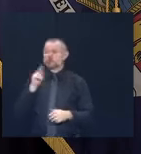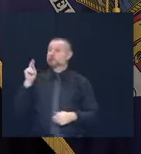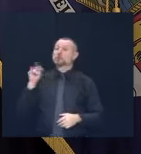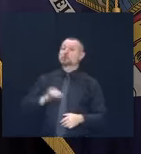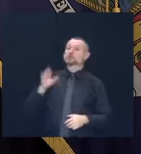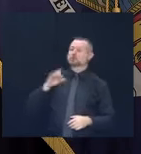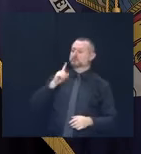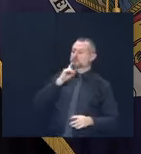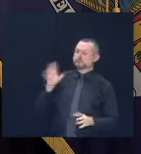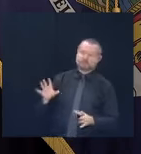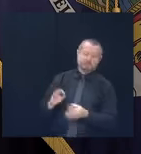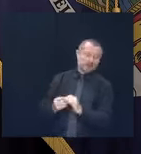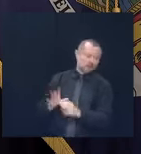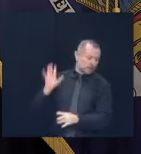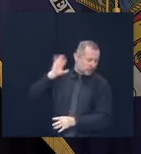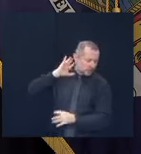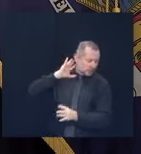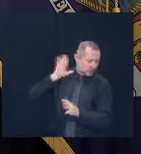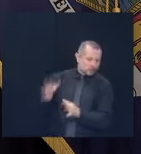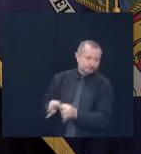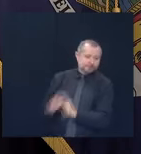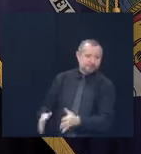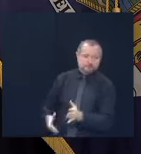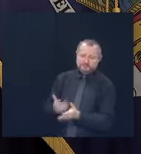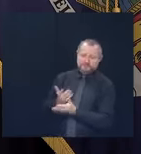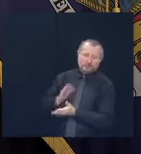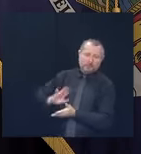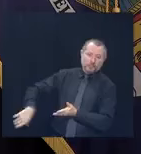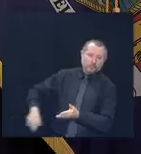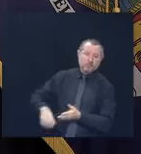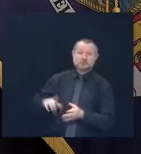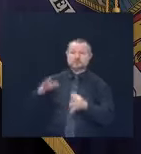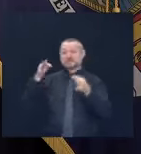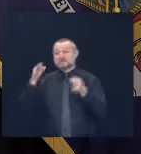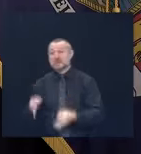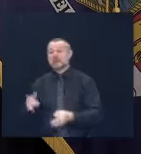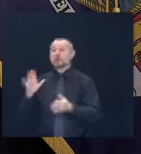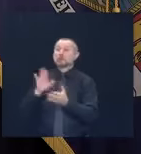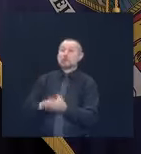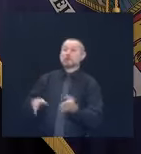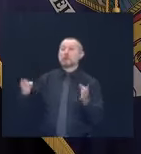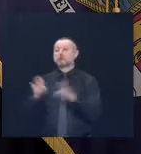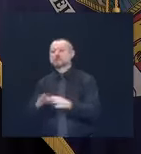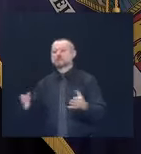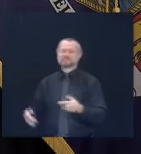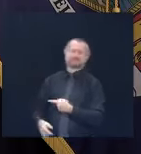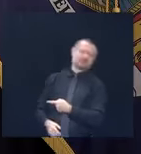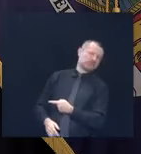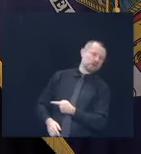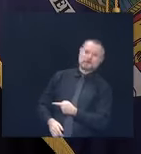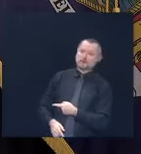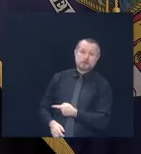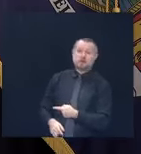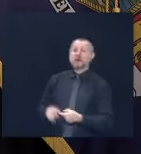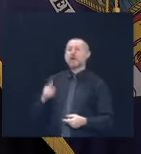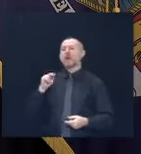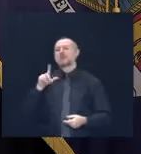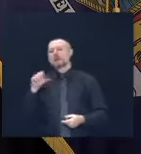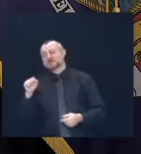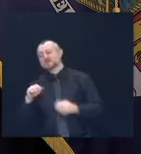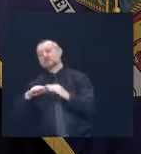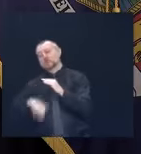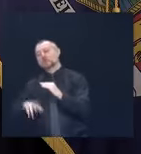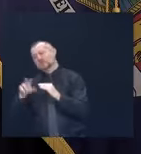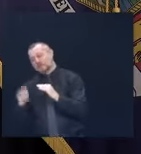irrelevant. It doesn't determine if a school opens. It doesn't, unless up to 3. It doesn't determine whether a restaurant or a